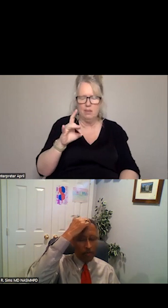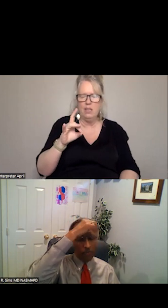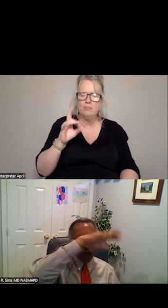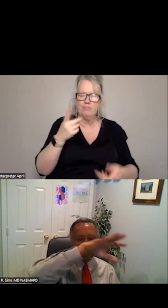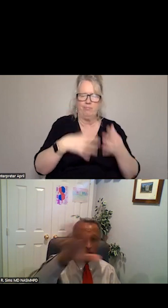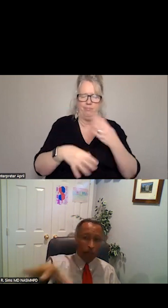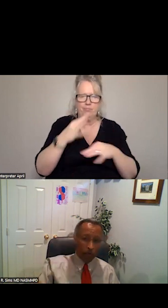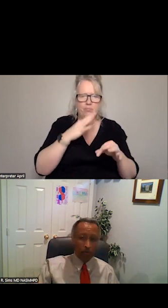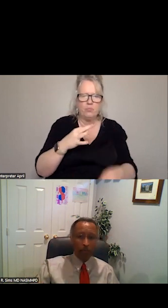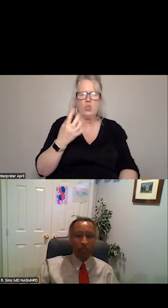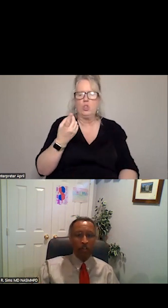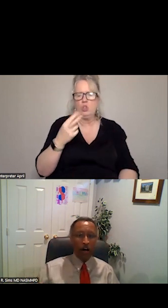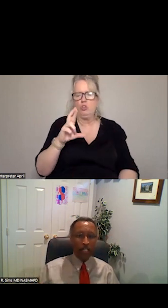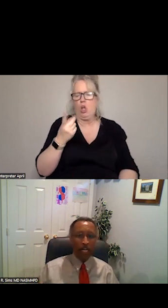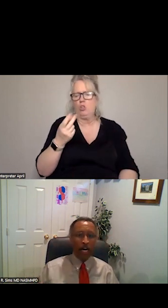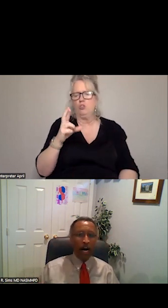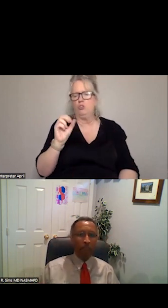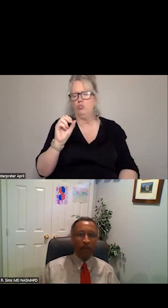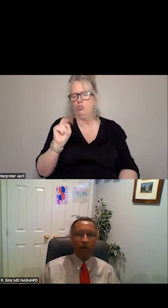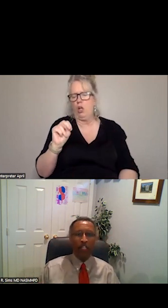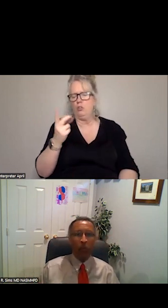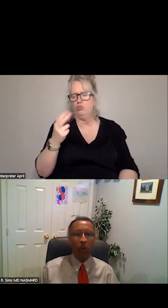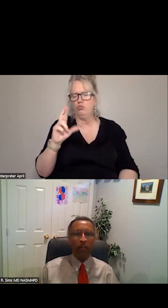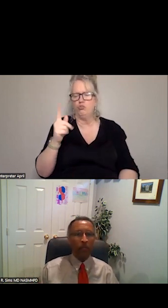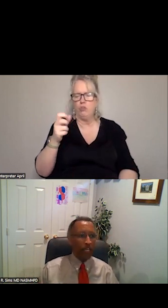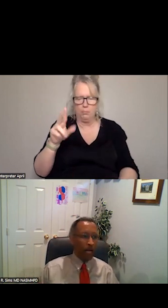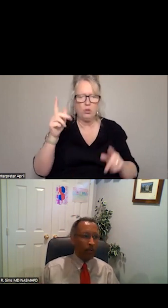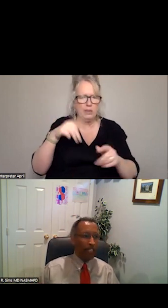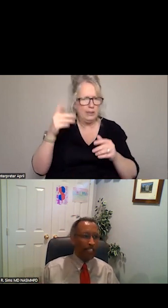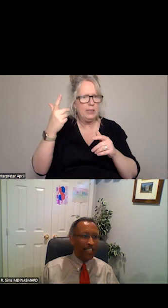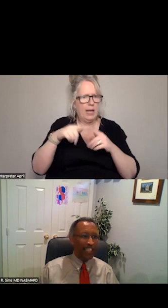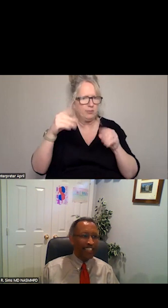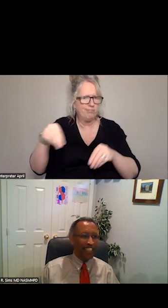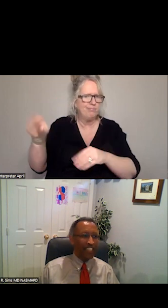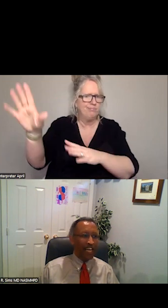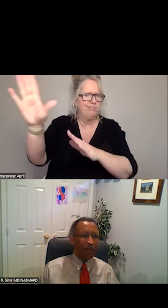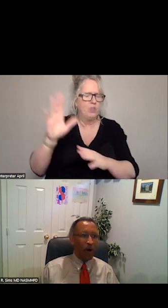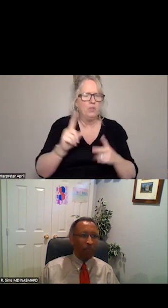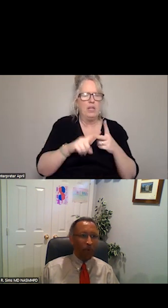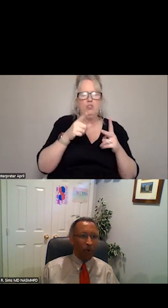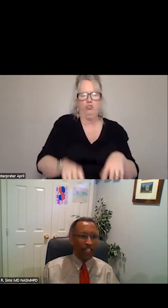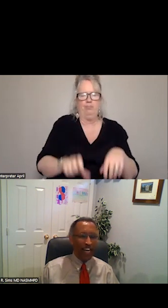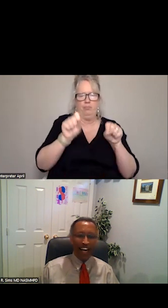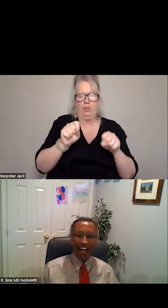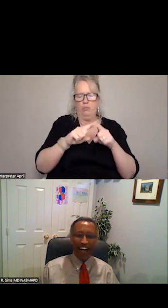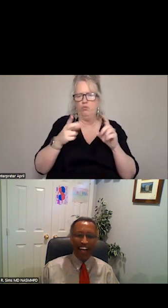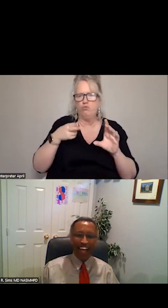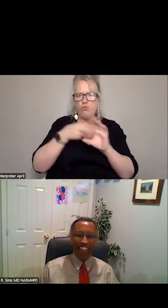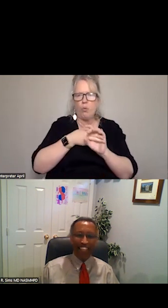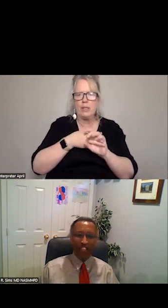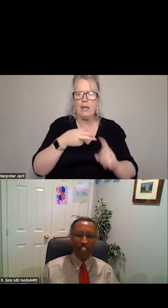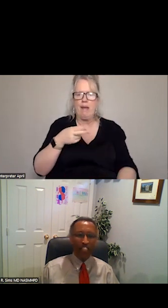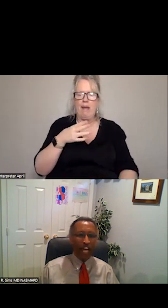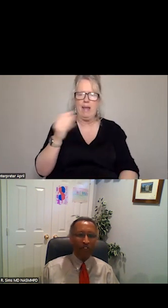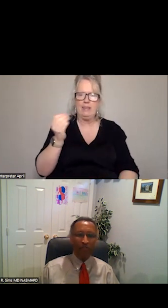Dr. Don Draper, who has moved on. But here's the wonderful thing about all of this is that she's coming on board.